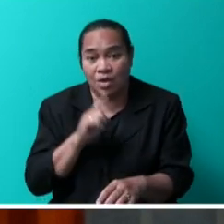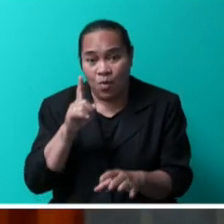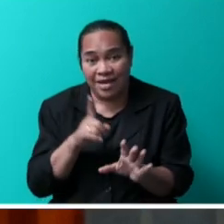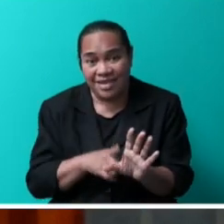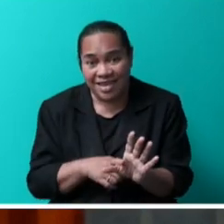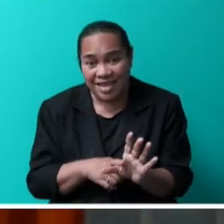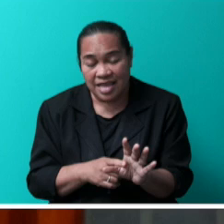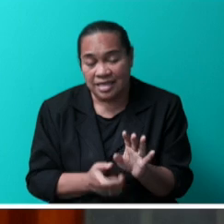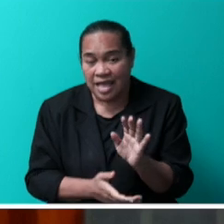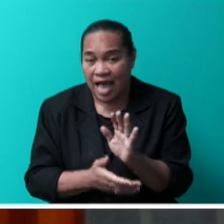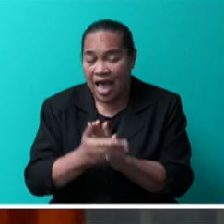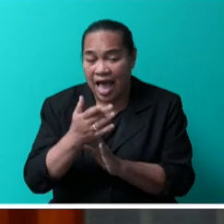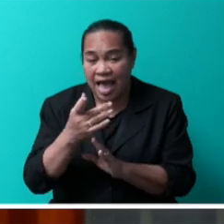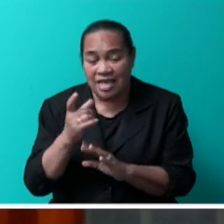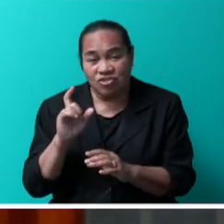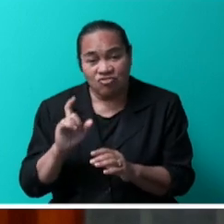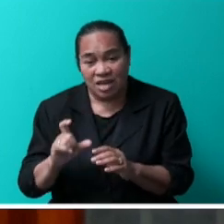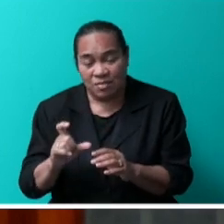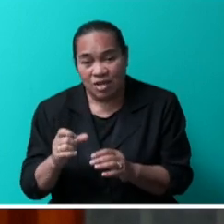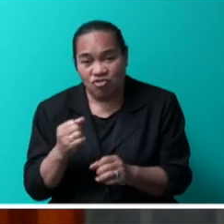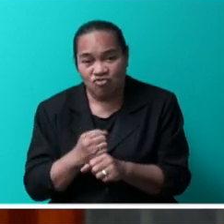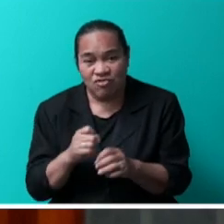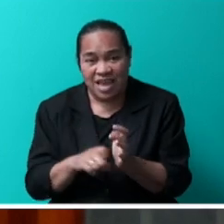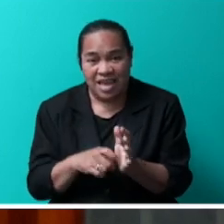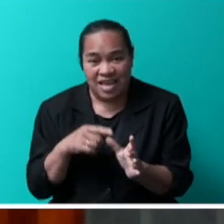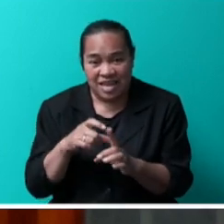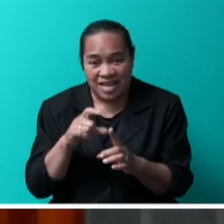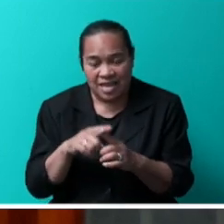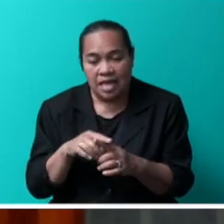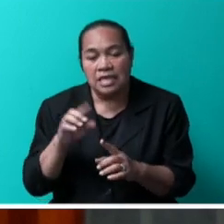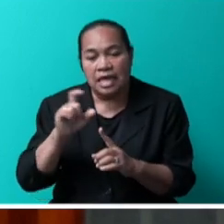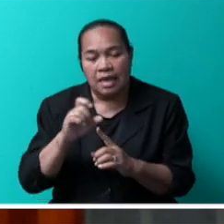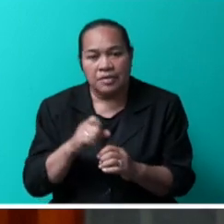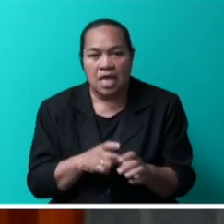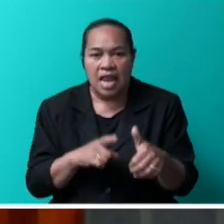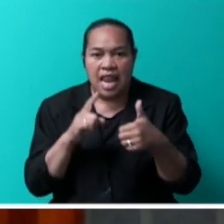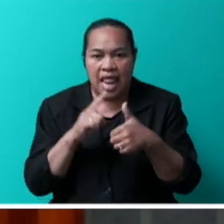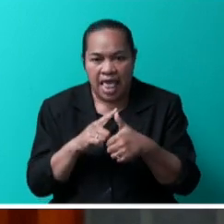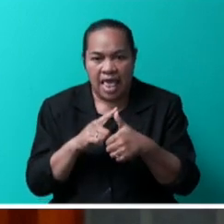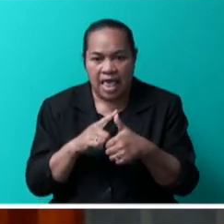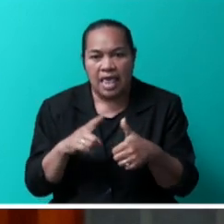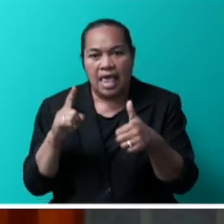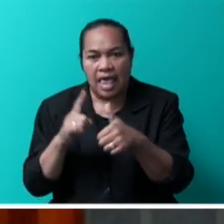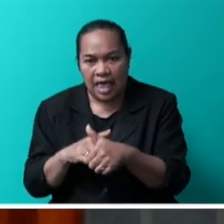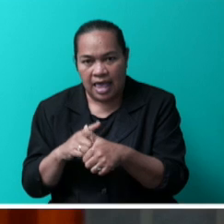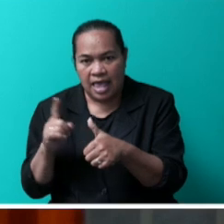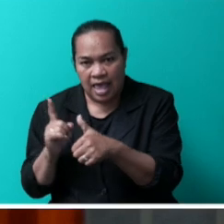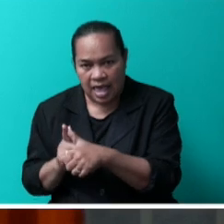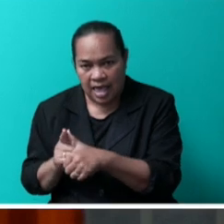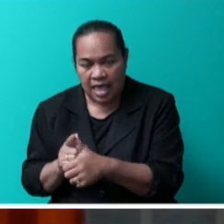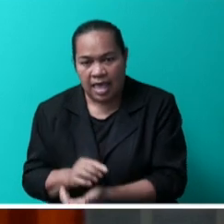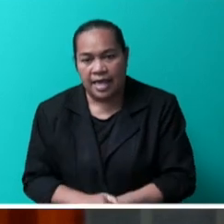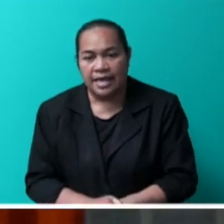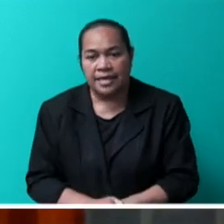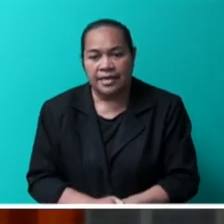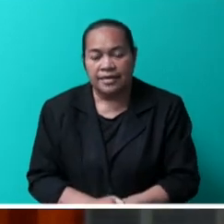the highest credible grade, which is capital A, AAA. And income